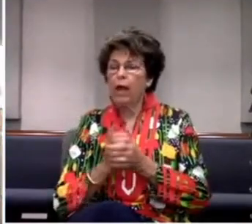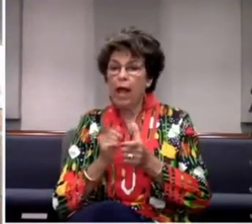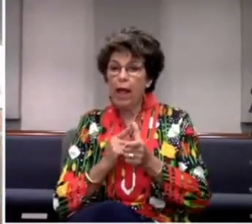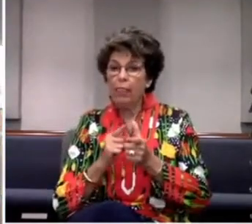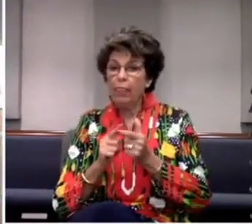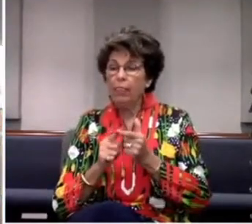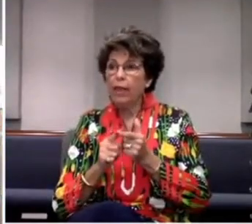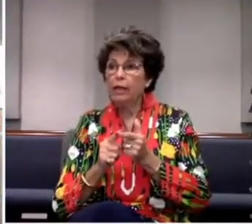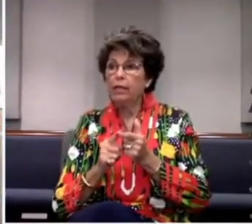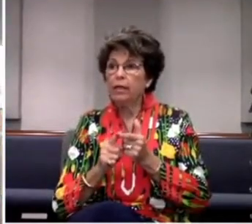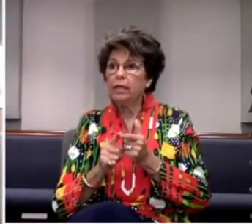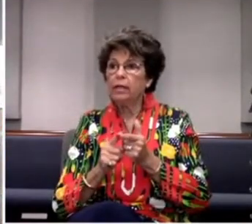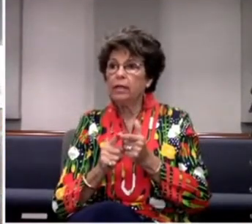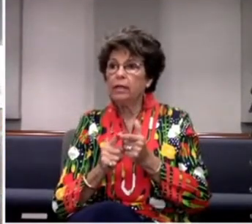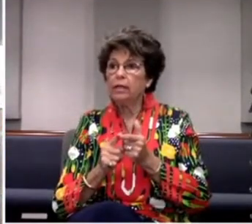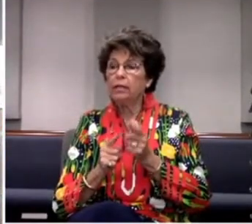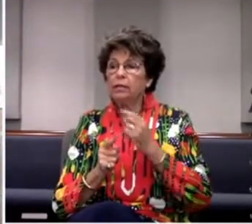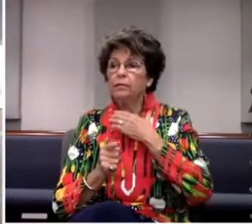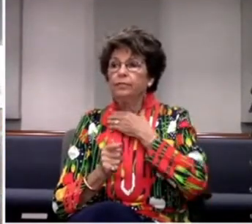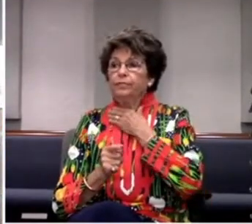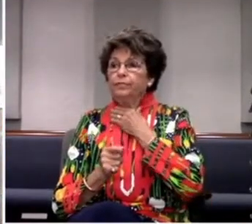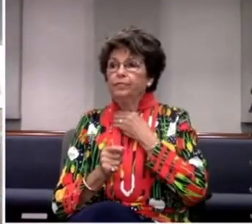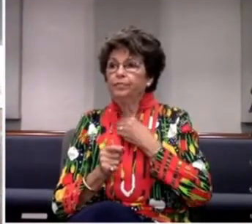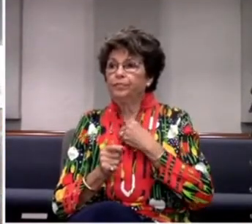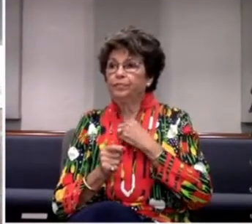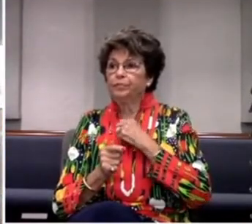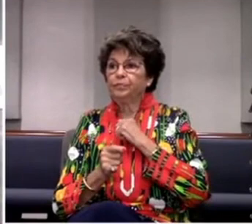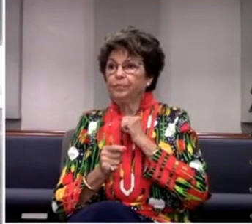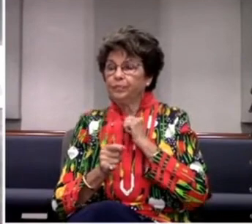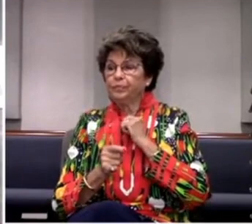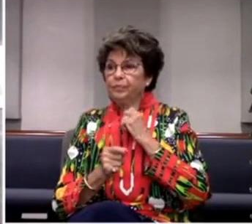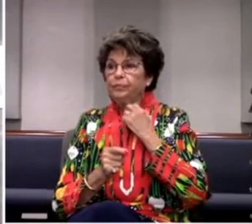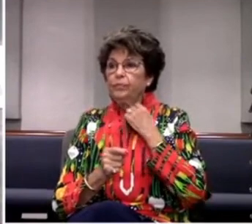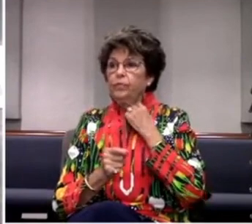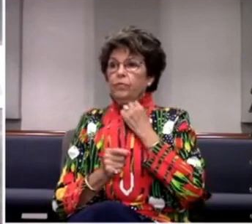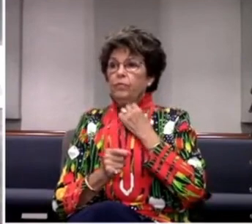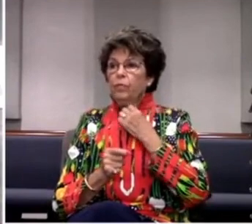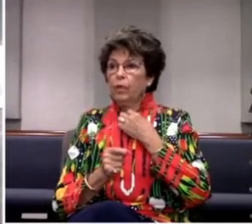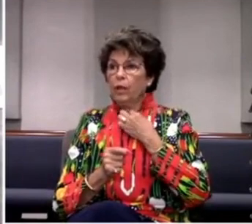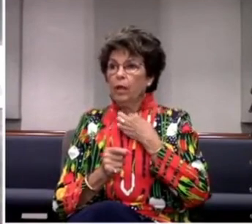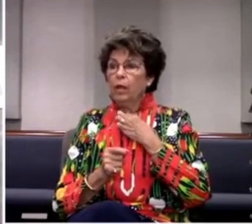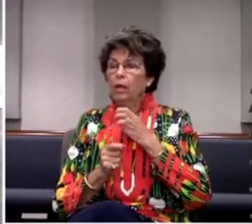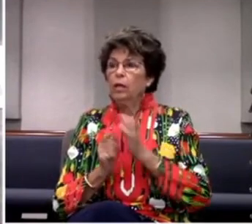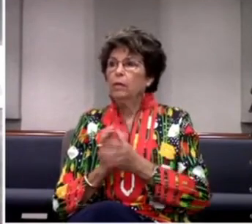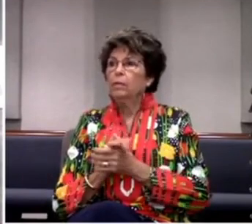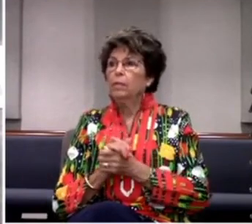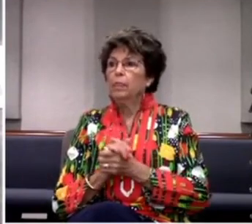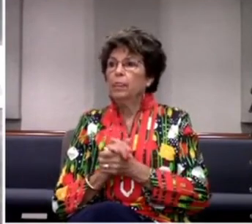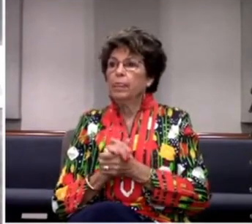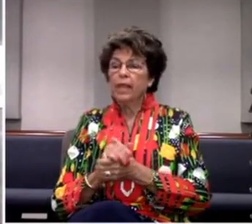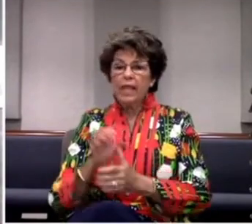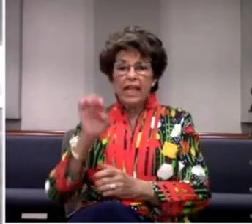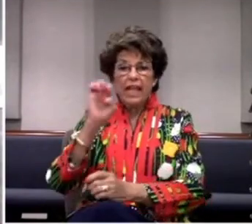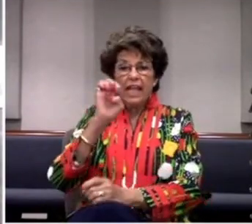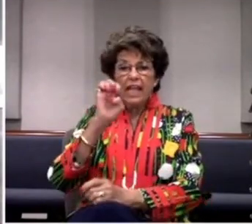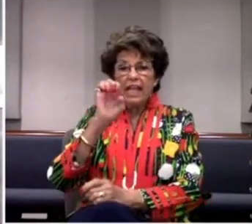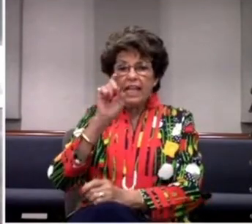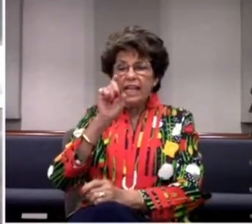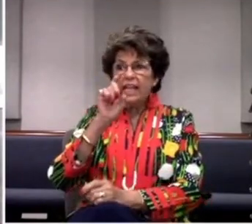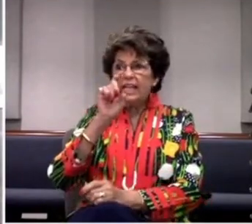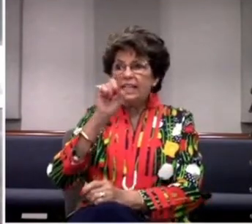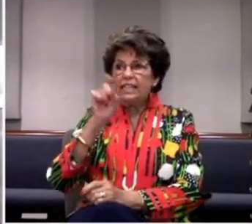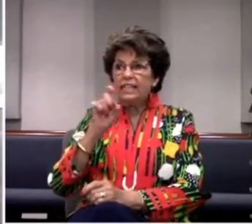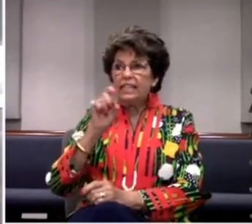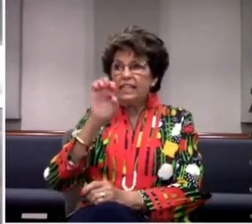you don't have a Bible, hopefully you can find one in the pew, look on, or I'll read it to you. Don't worry. But Ezekiel 28. Excuse me,